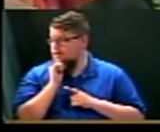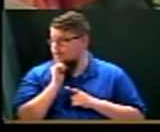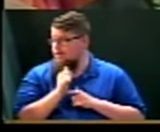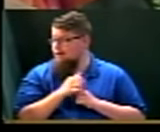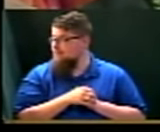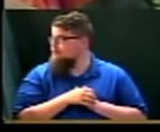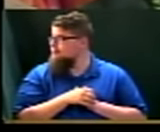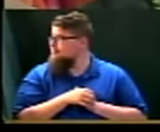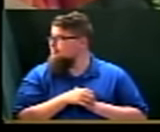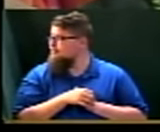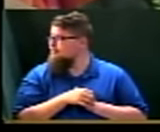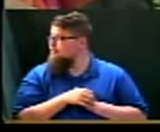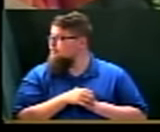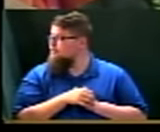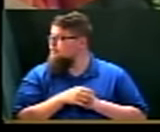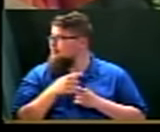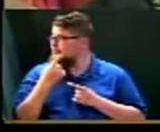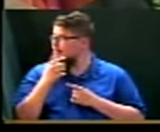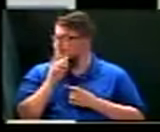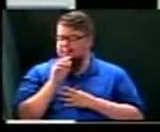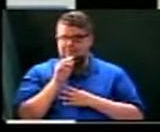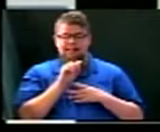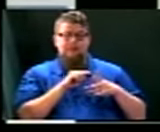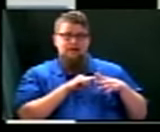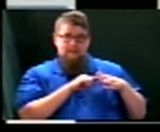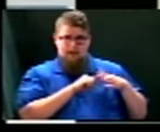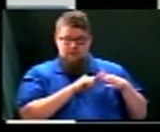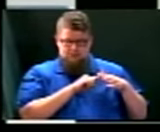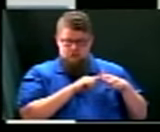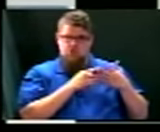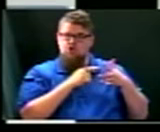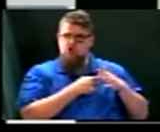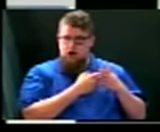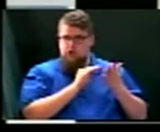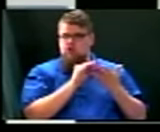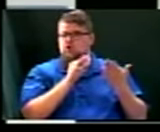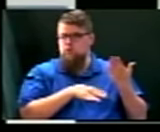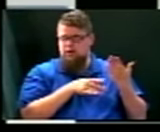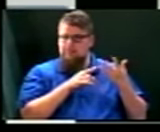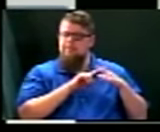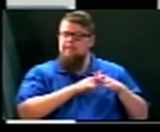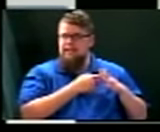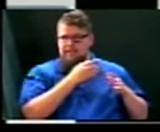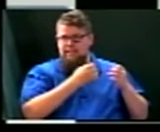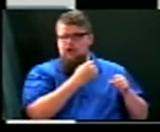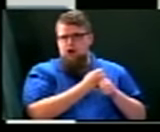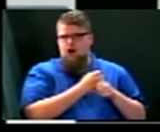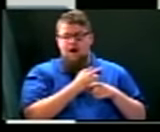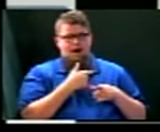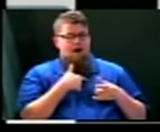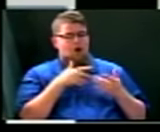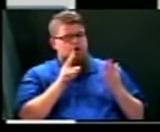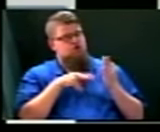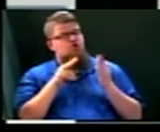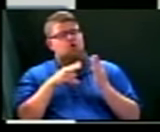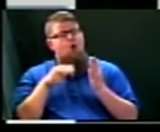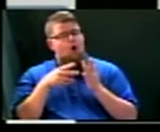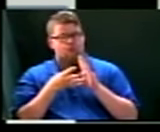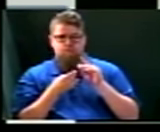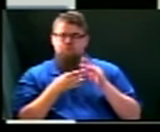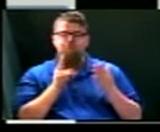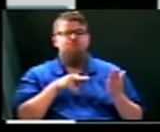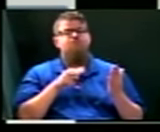Okay, so this is my emerging student at the beginning of the year. I asked them to draw, I read them a story first,